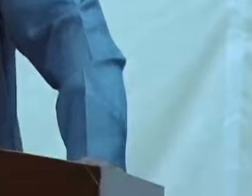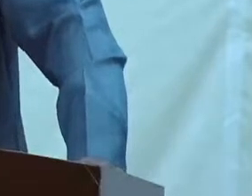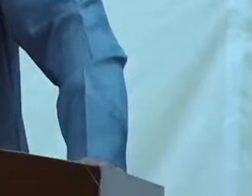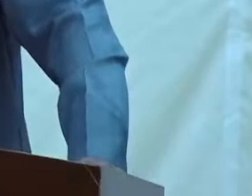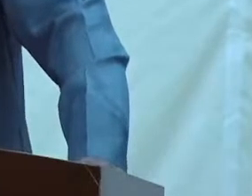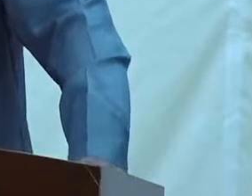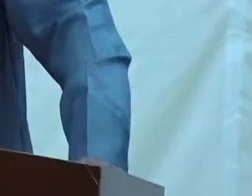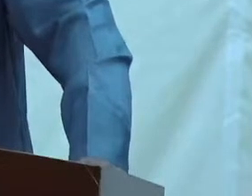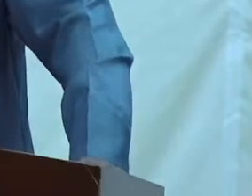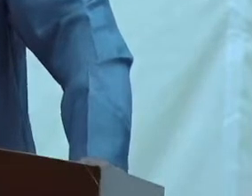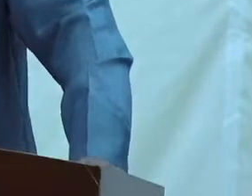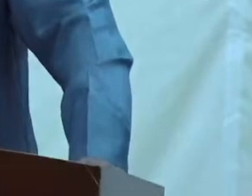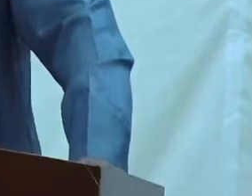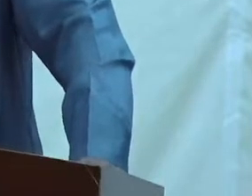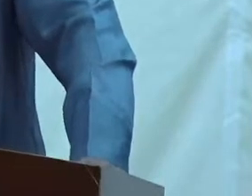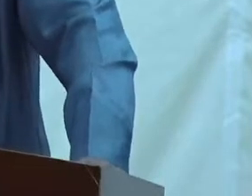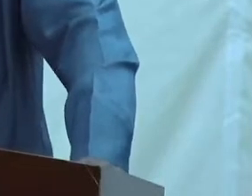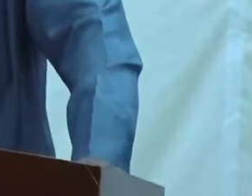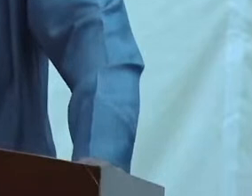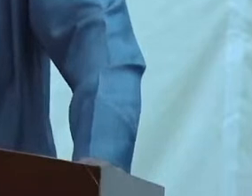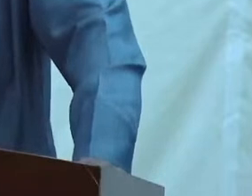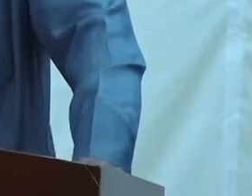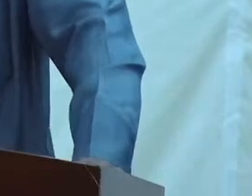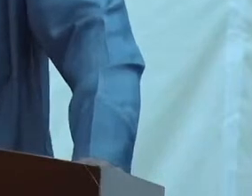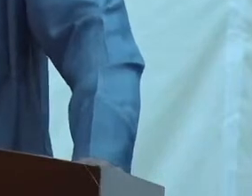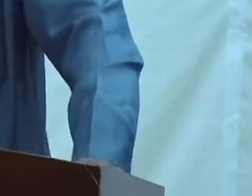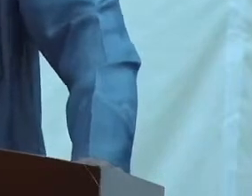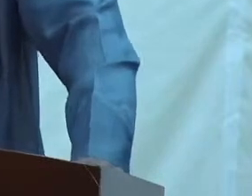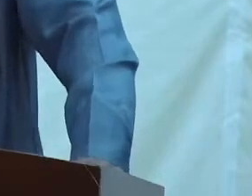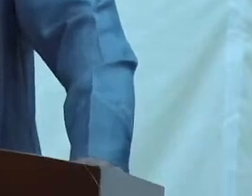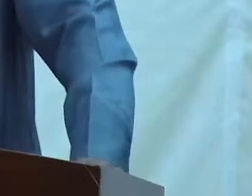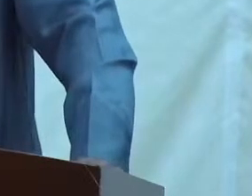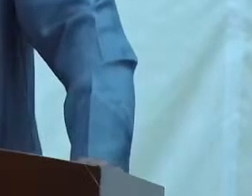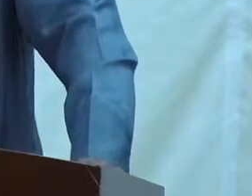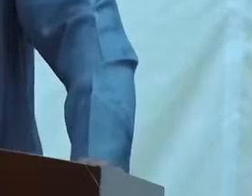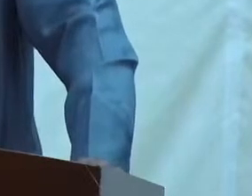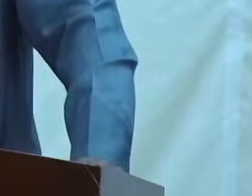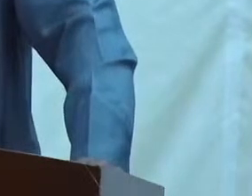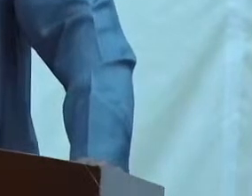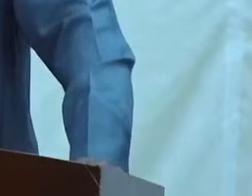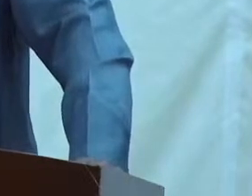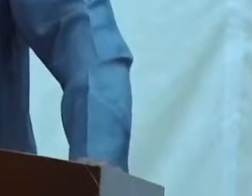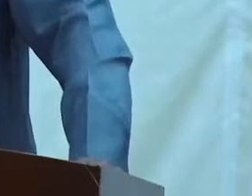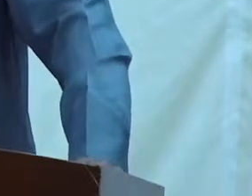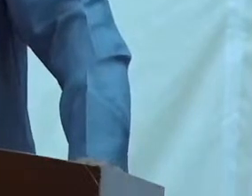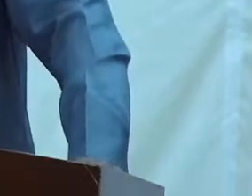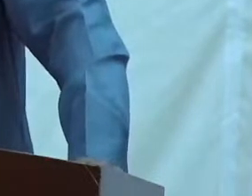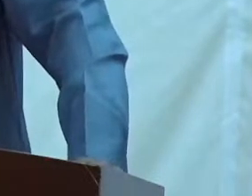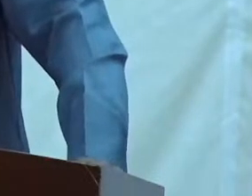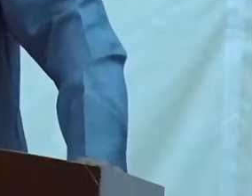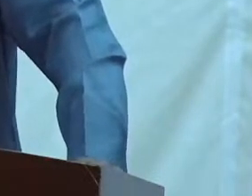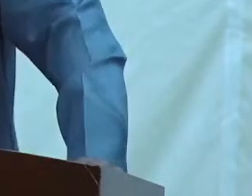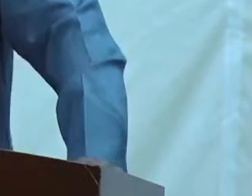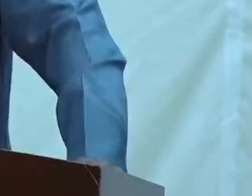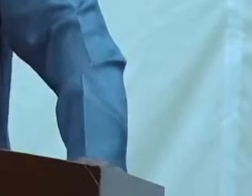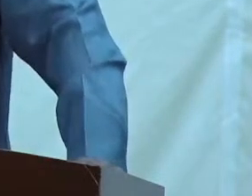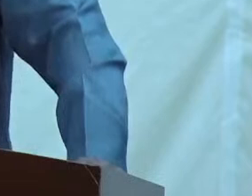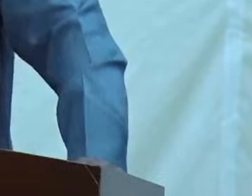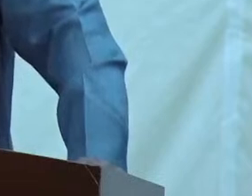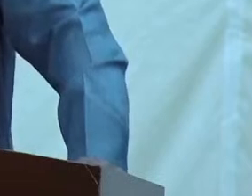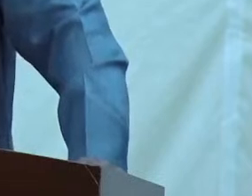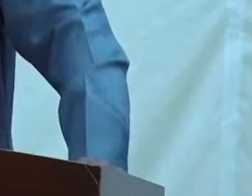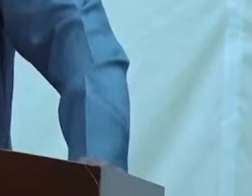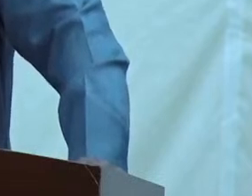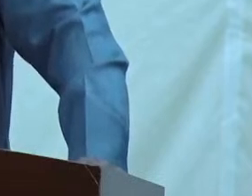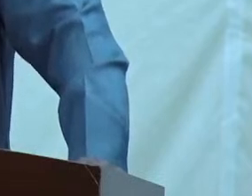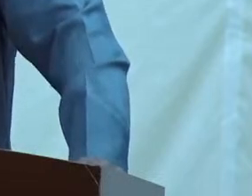many democratic projects and democracy activists at risk. In the Civicus